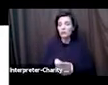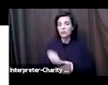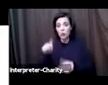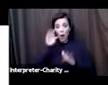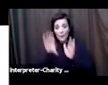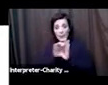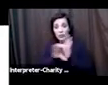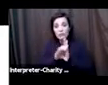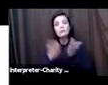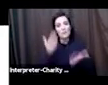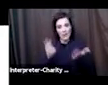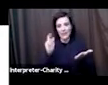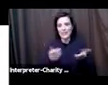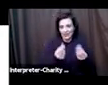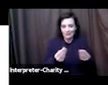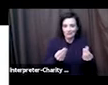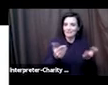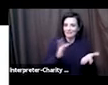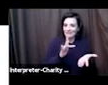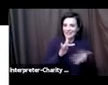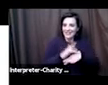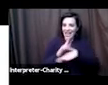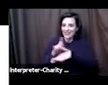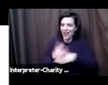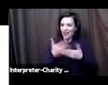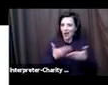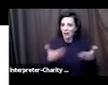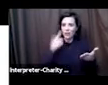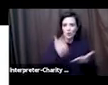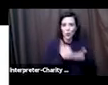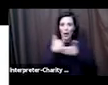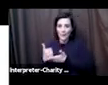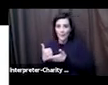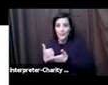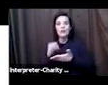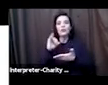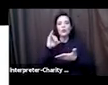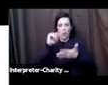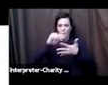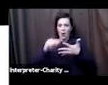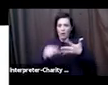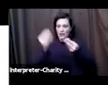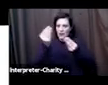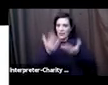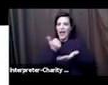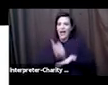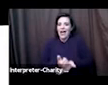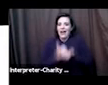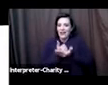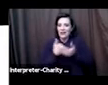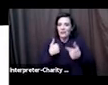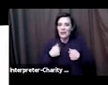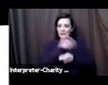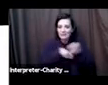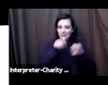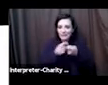need those tactile objects. And so that further helps us feature match or narrow down the devices by the specific features